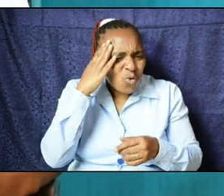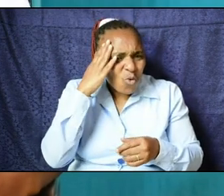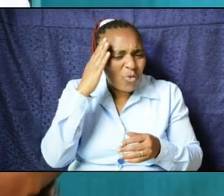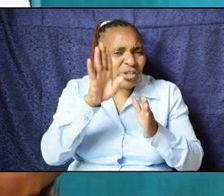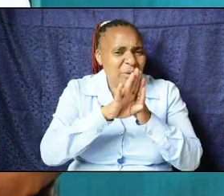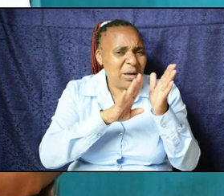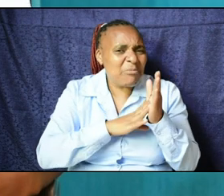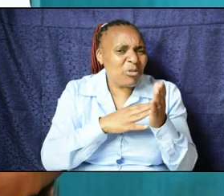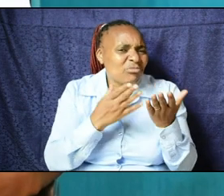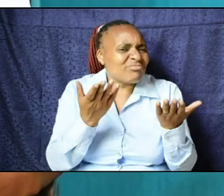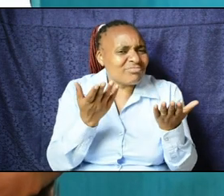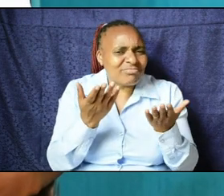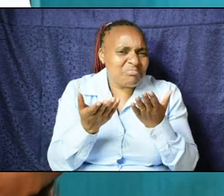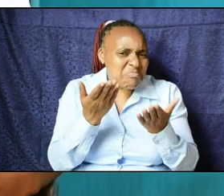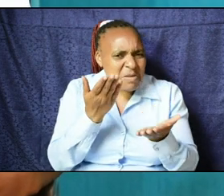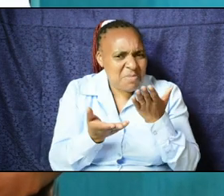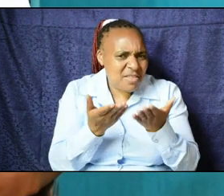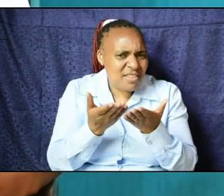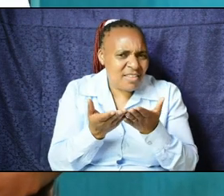bit,